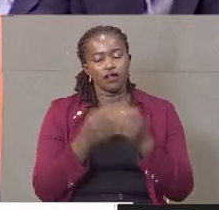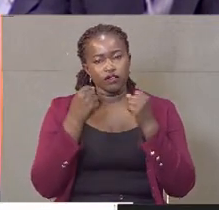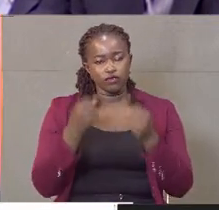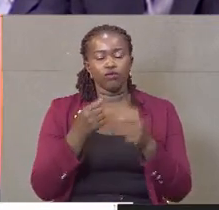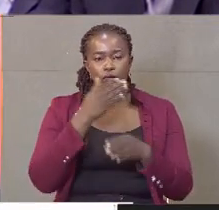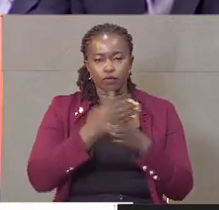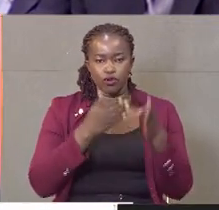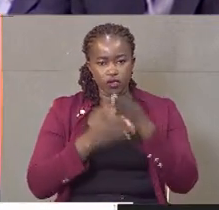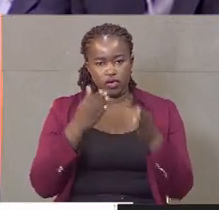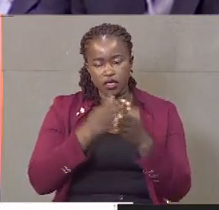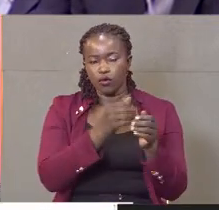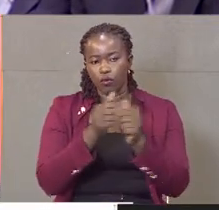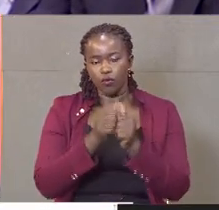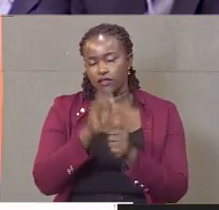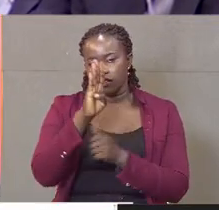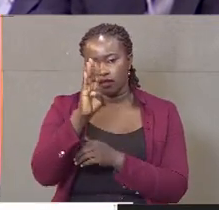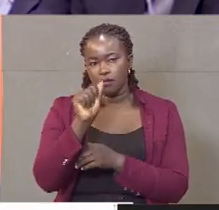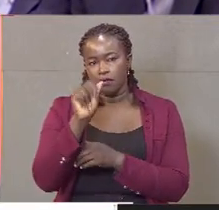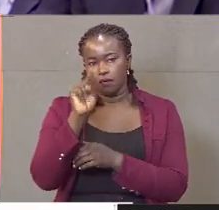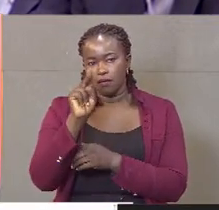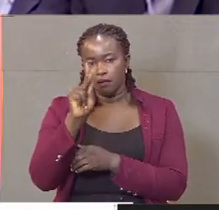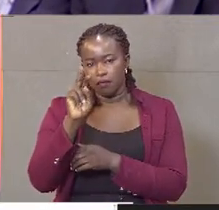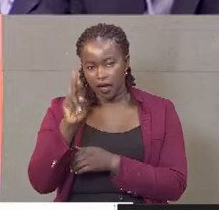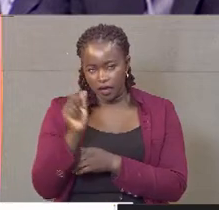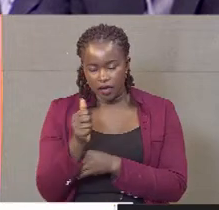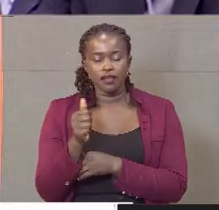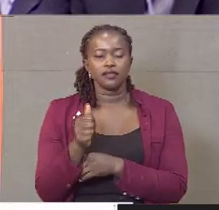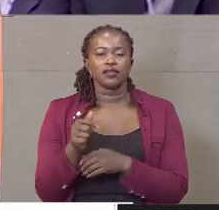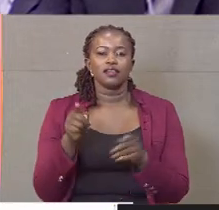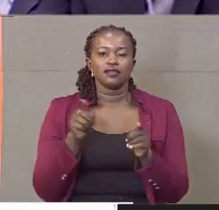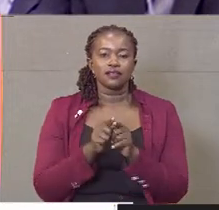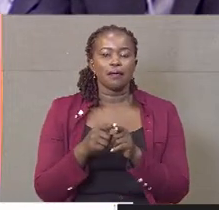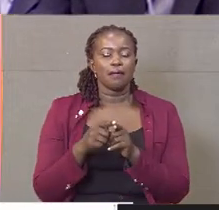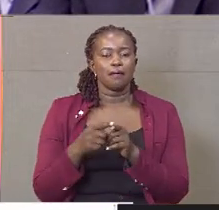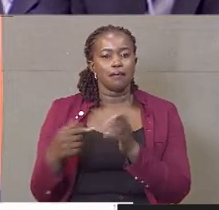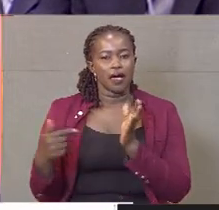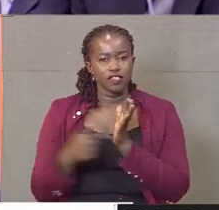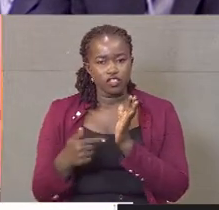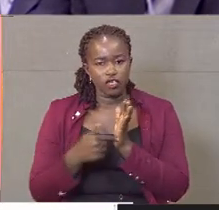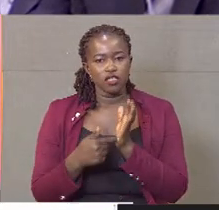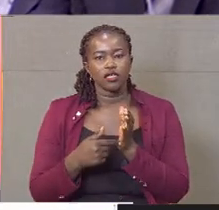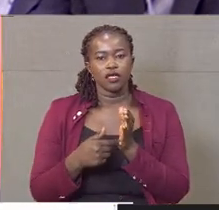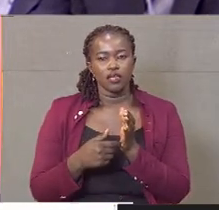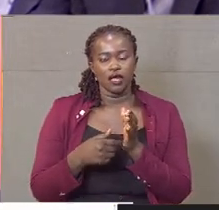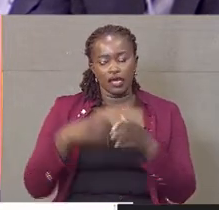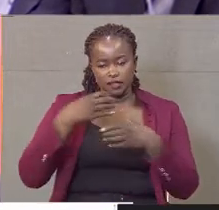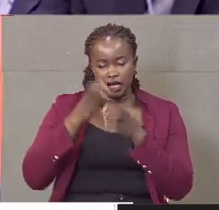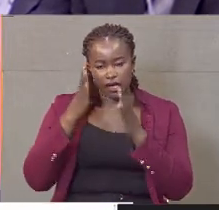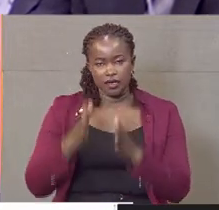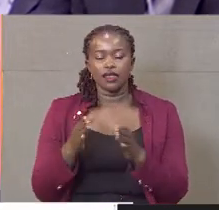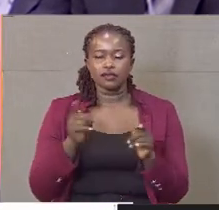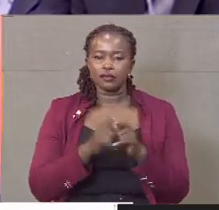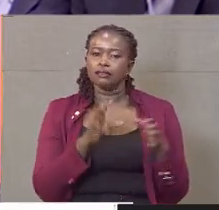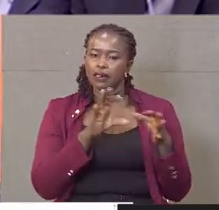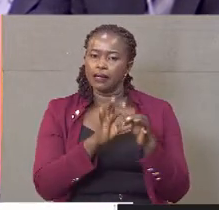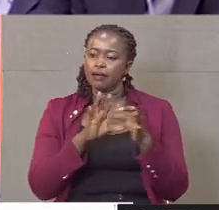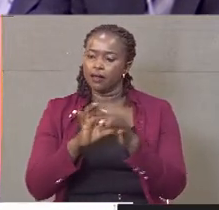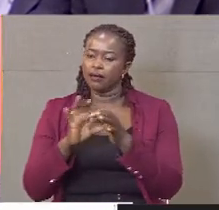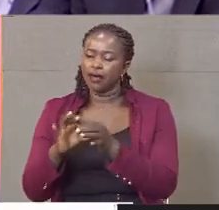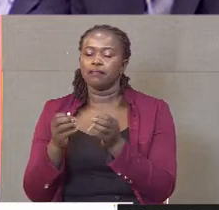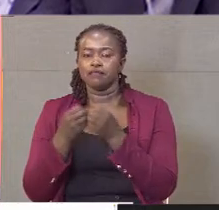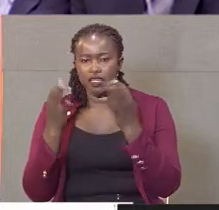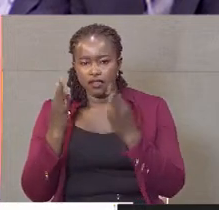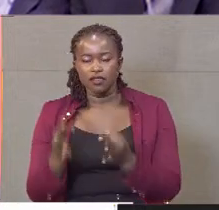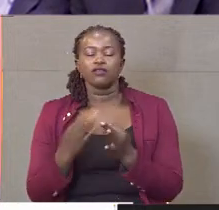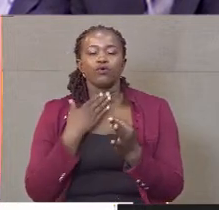bunkers. It is a cyclotron machine. It is a PET scanner. It is an assembly of many things. So we want to